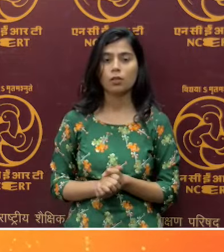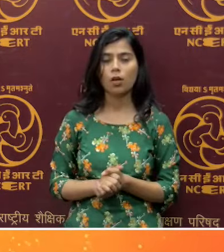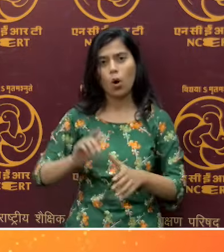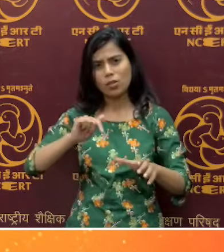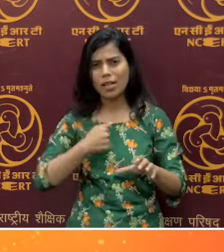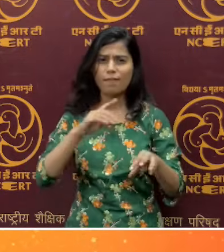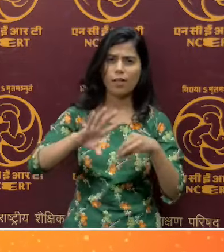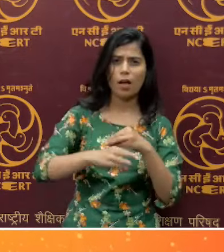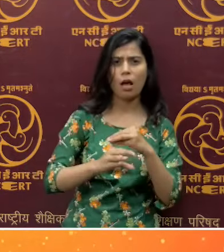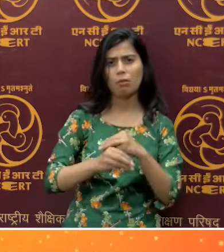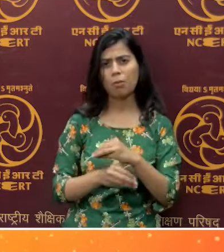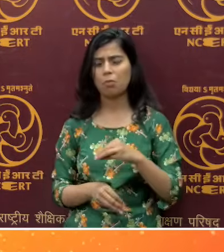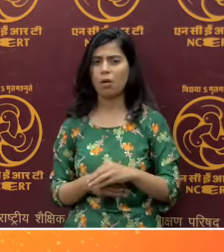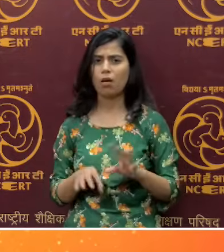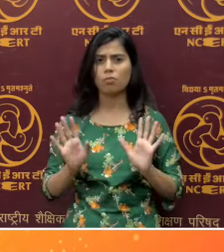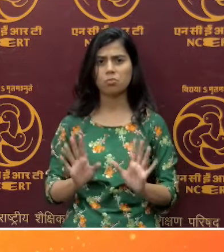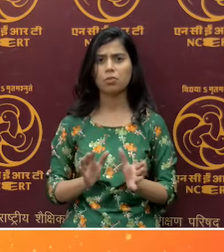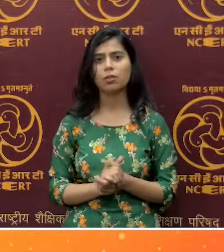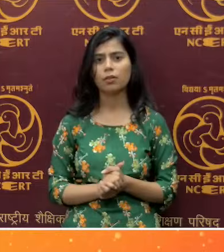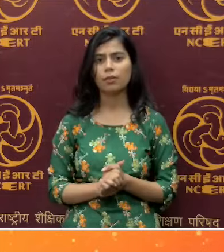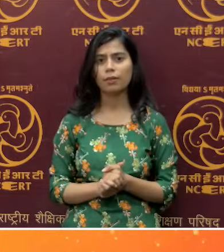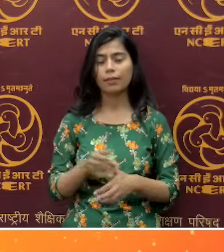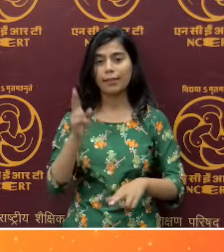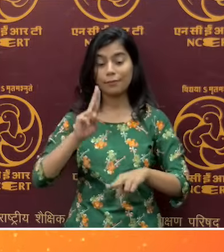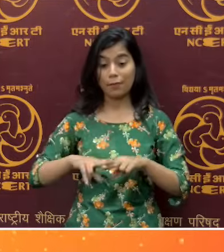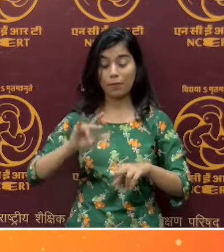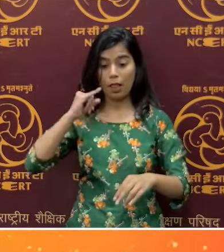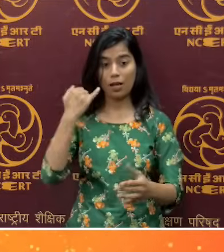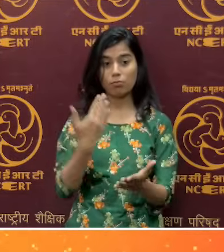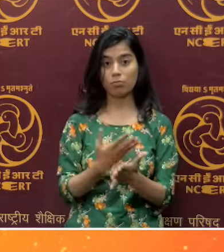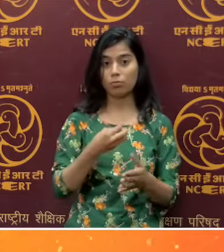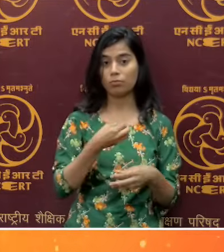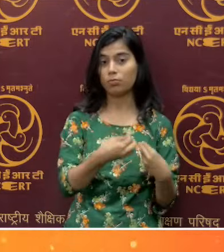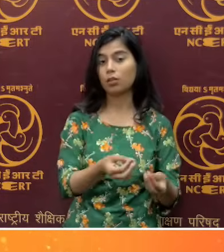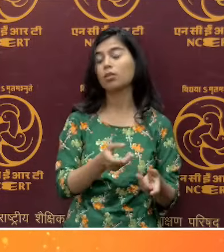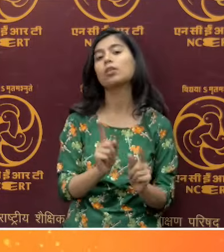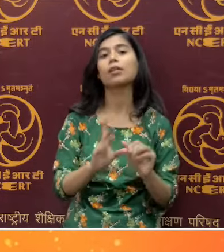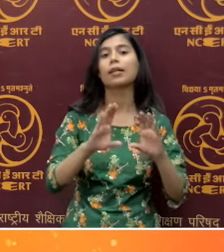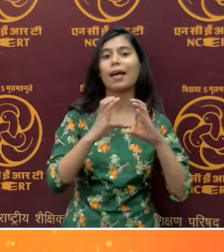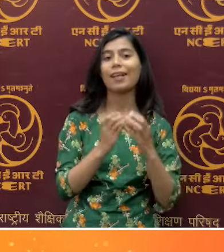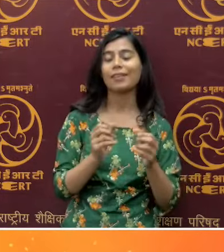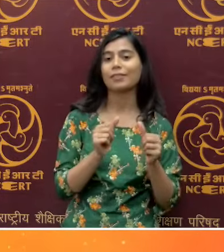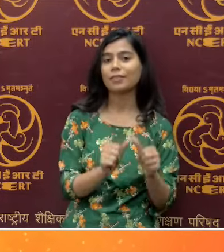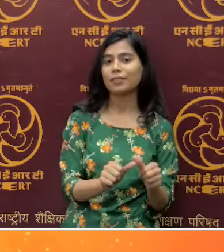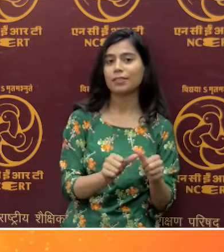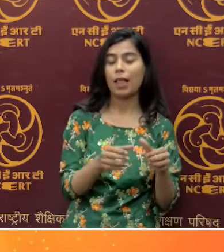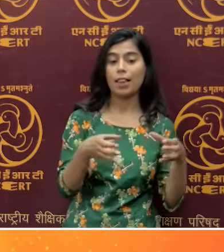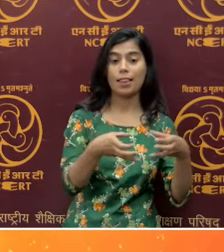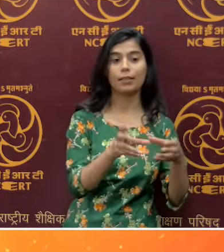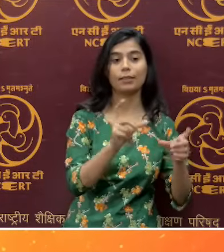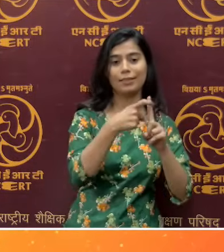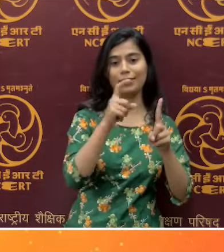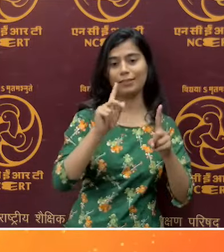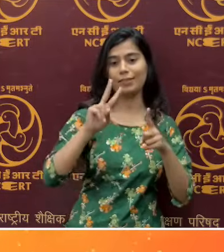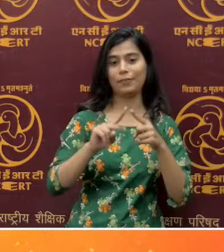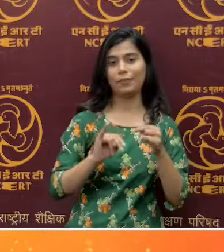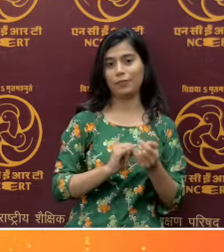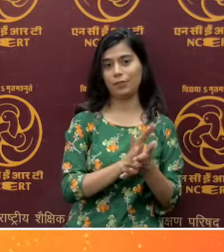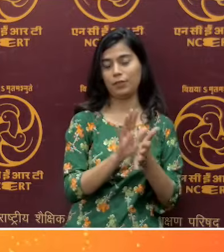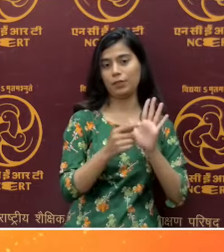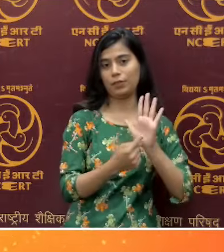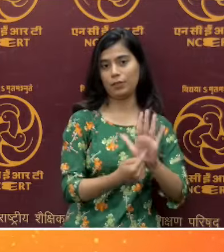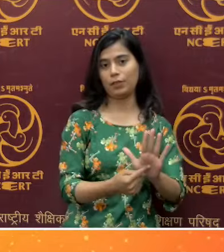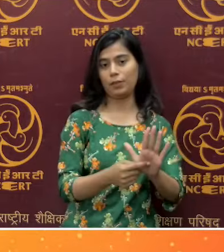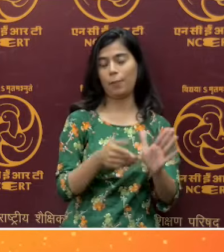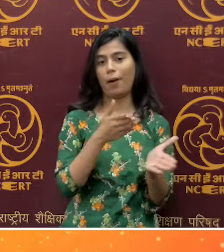as well. So once I click on submit, class 1 section A screening has been assigned to Devesh. Now Devesh will show you the screening